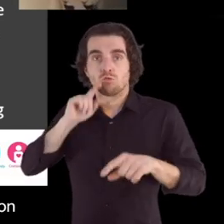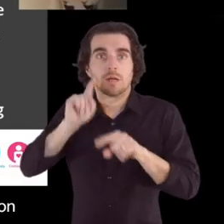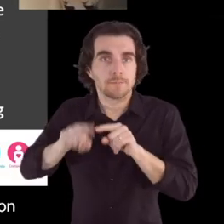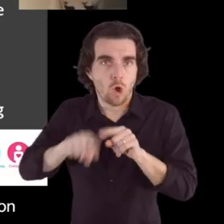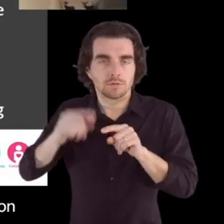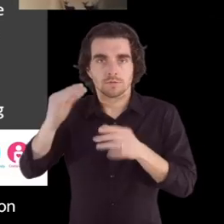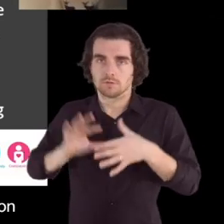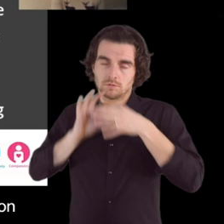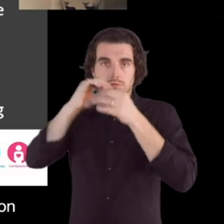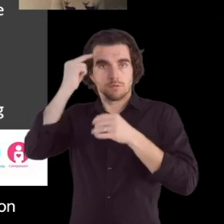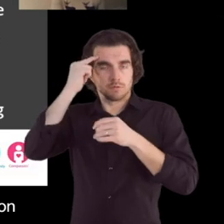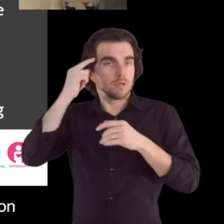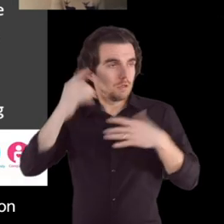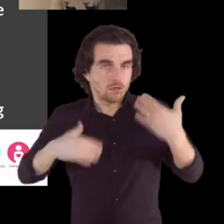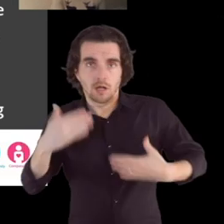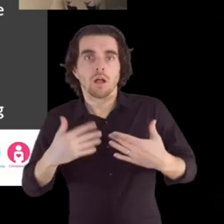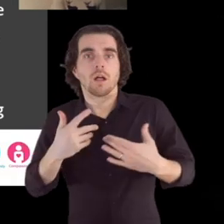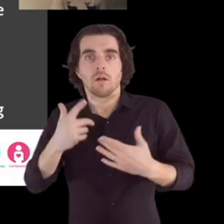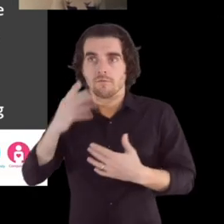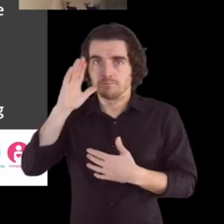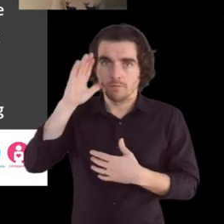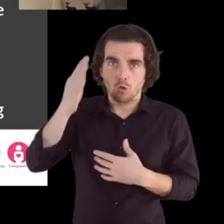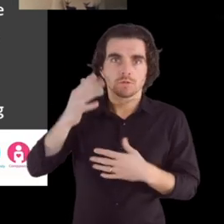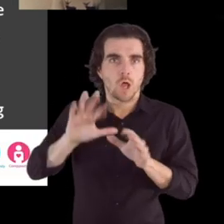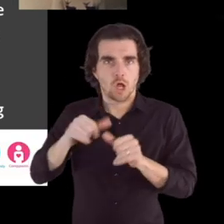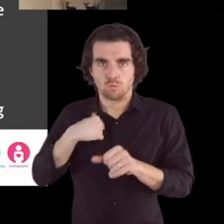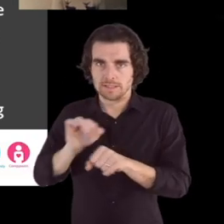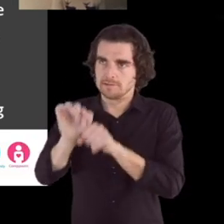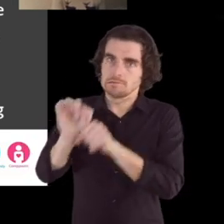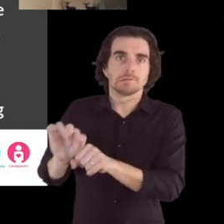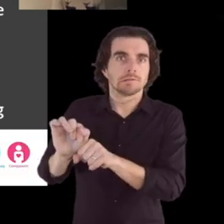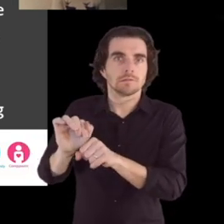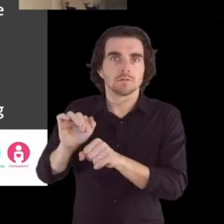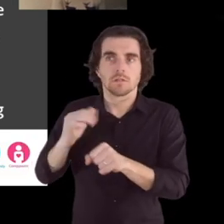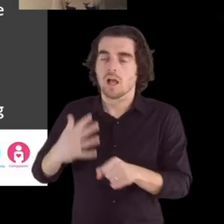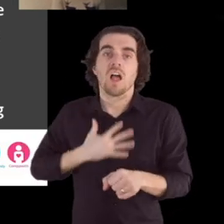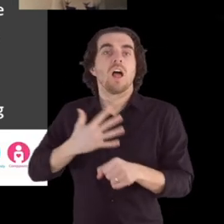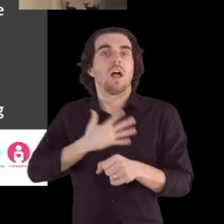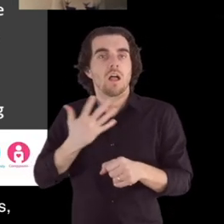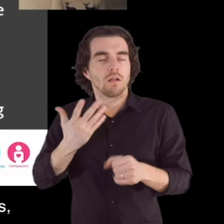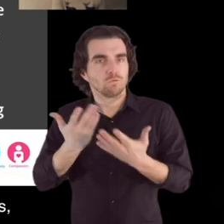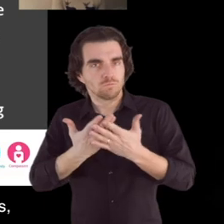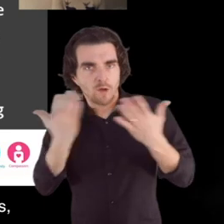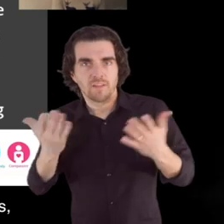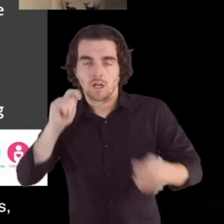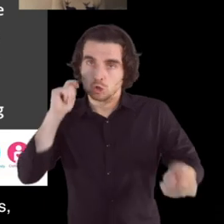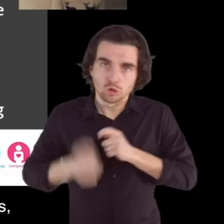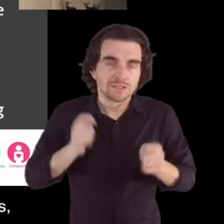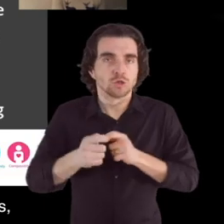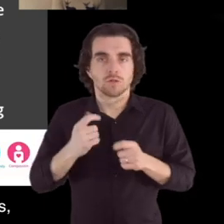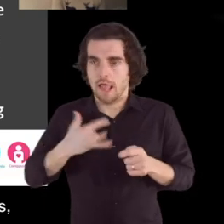So feeling uncertain about the situation and the future, perceived threat and a sense of unfairness, constant